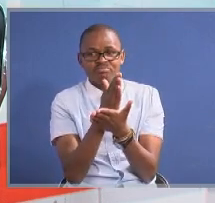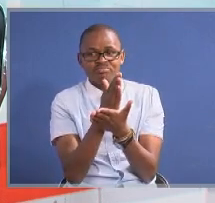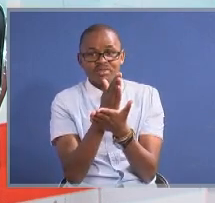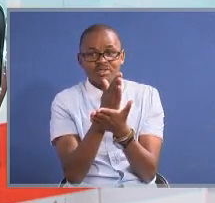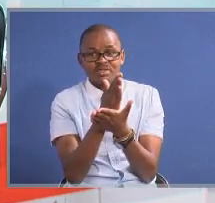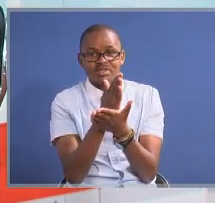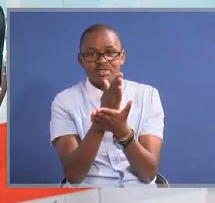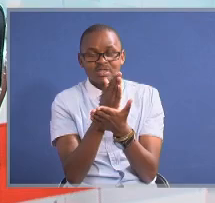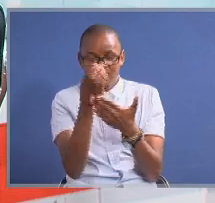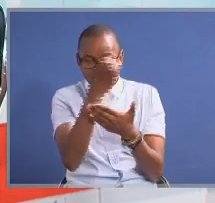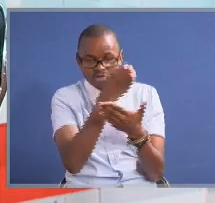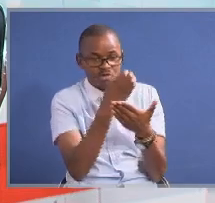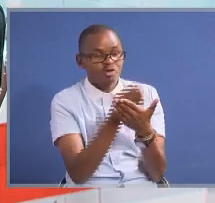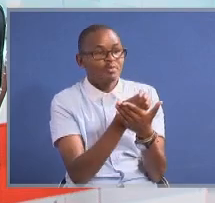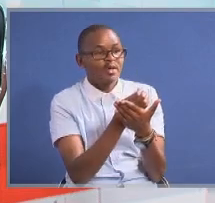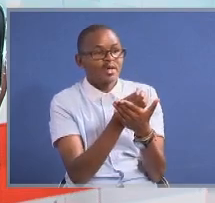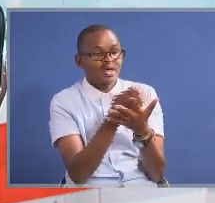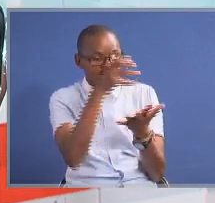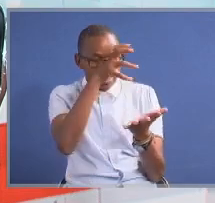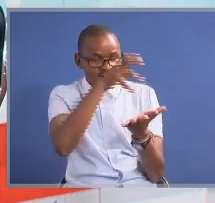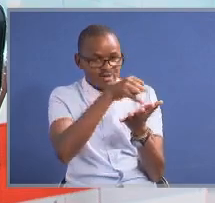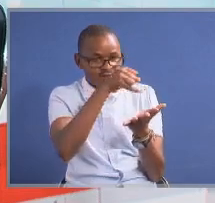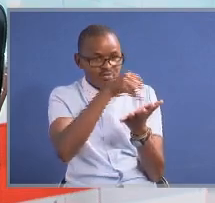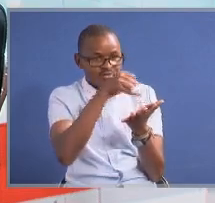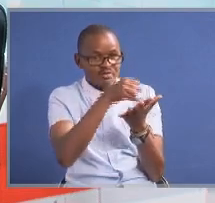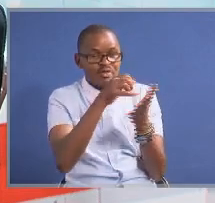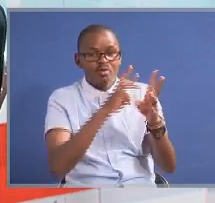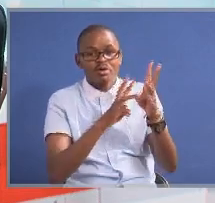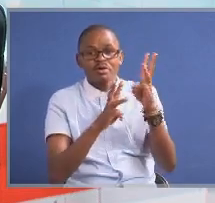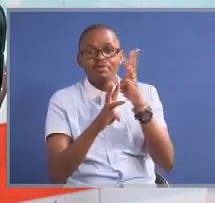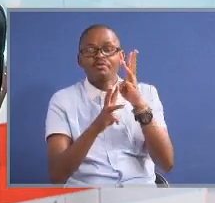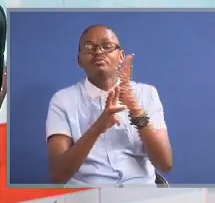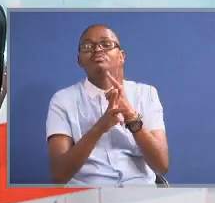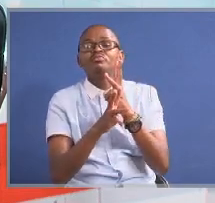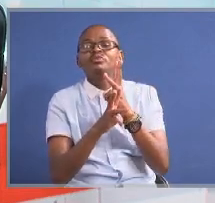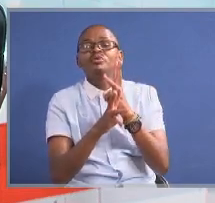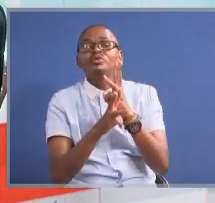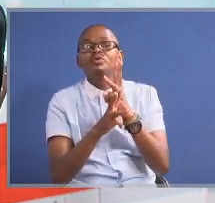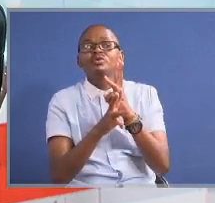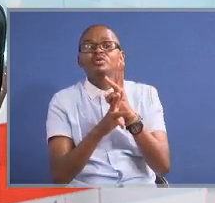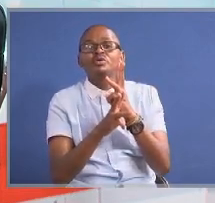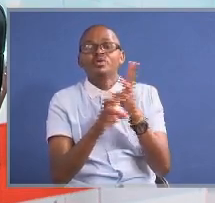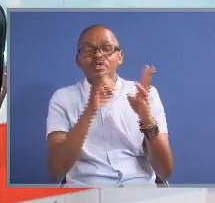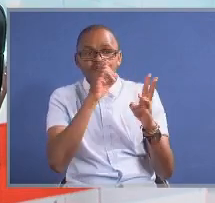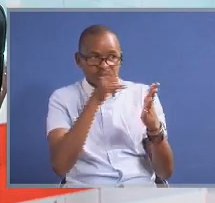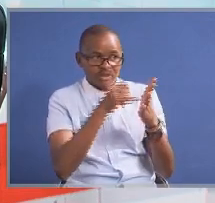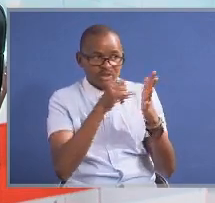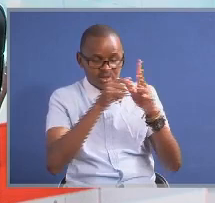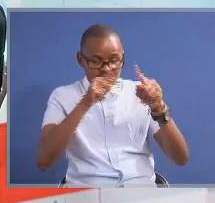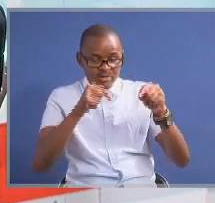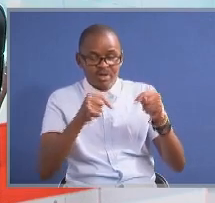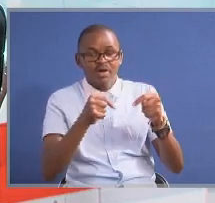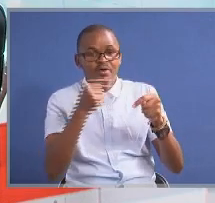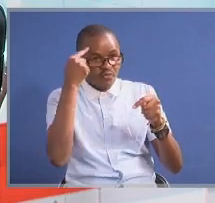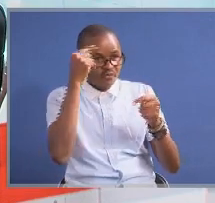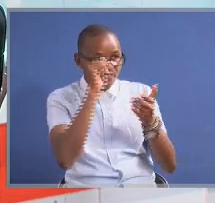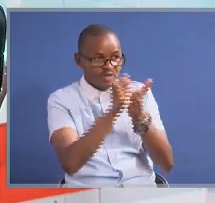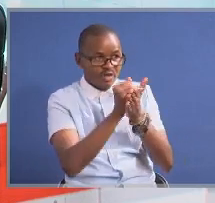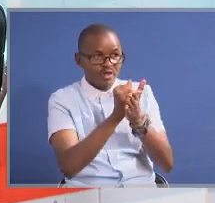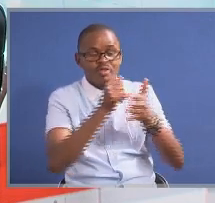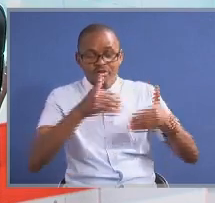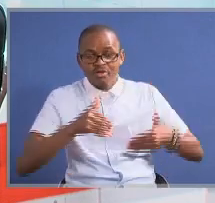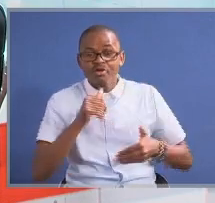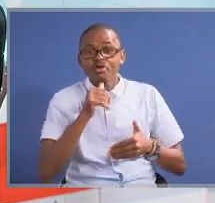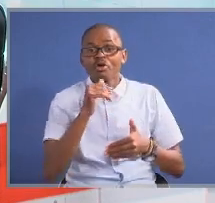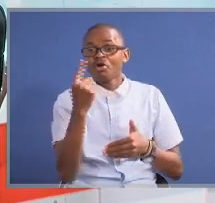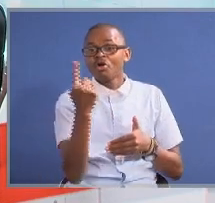and making sure that the growing economy can integrate into the world economic affairs, is in itself a projection of the youth, right.